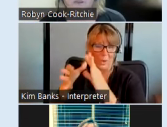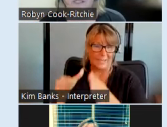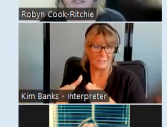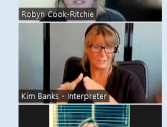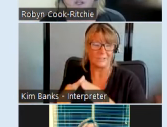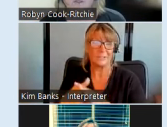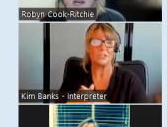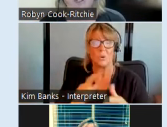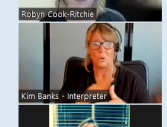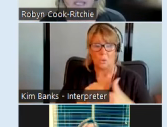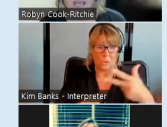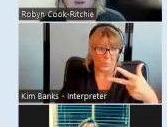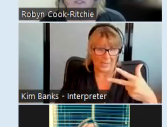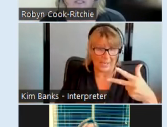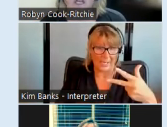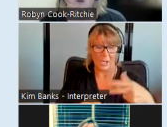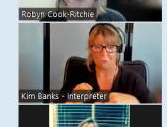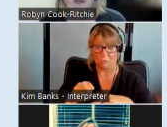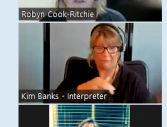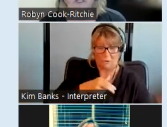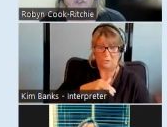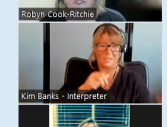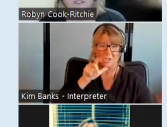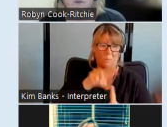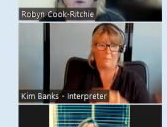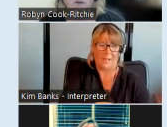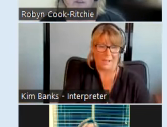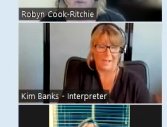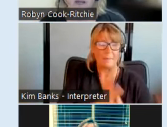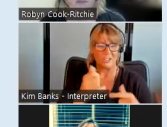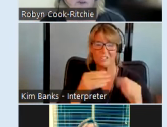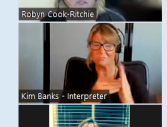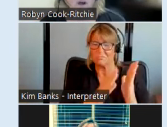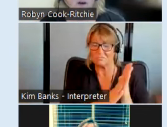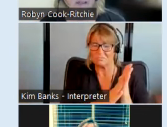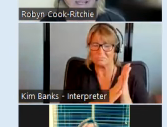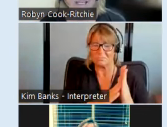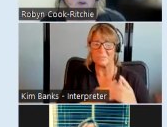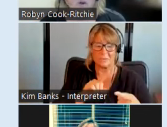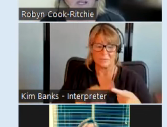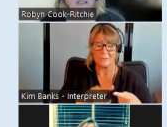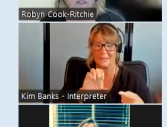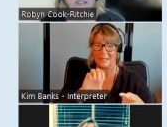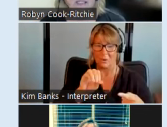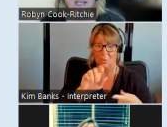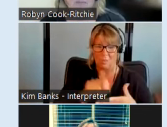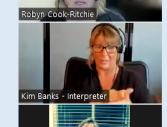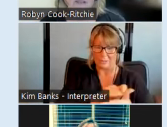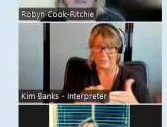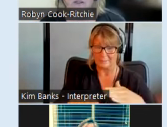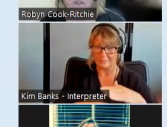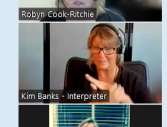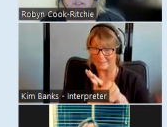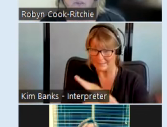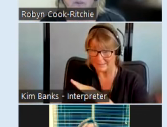in sources that don't actually count, but you should still record them. And those are EO, literacy, and